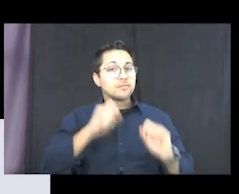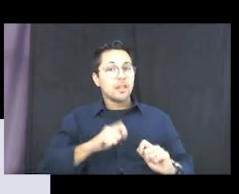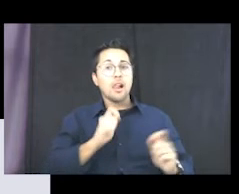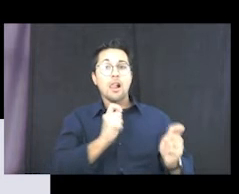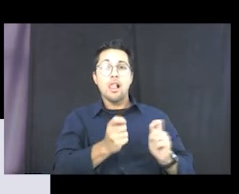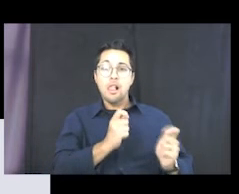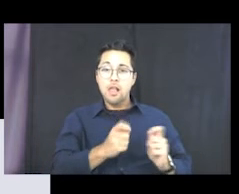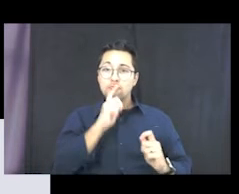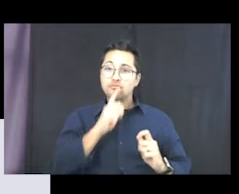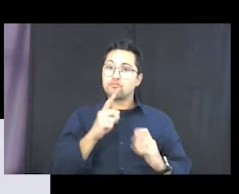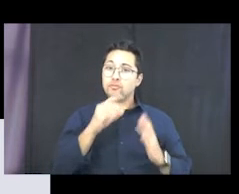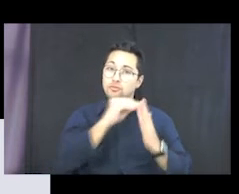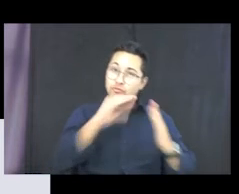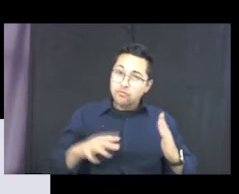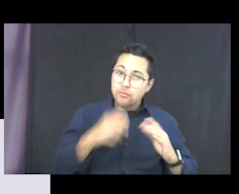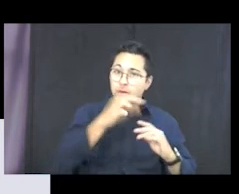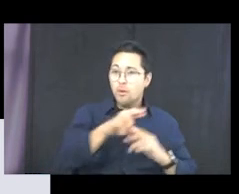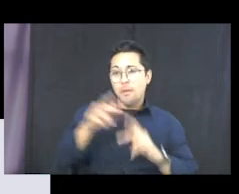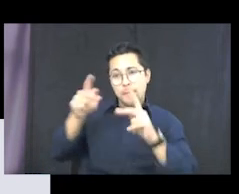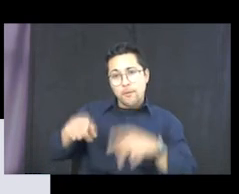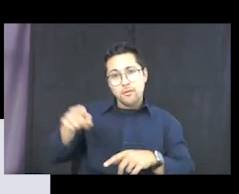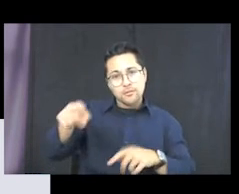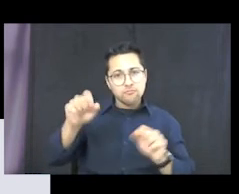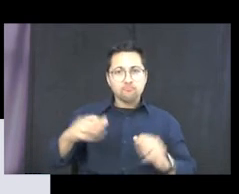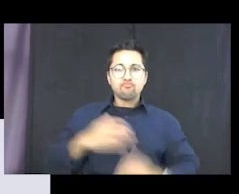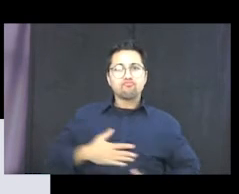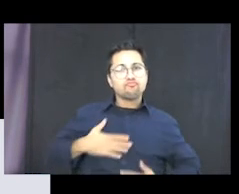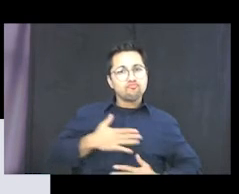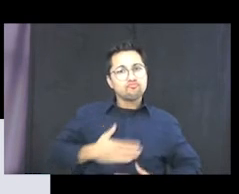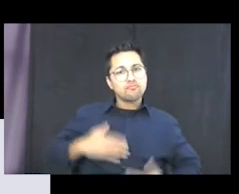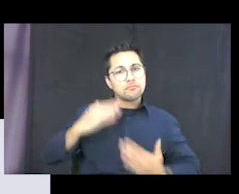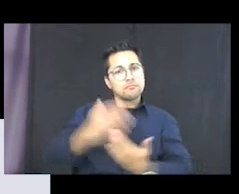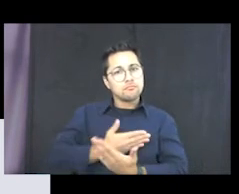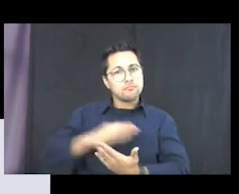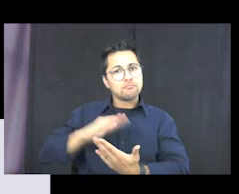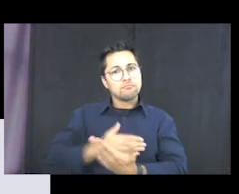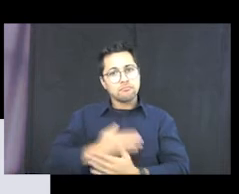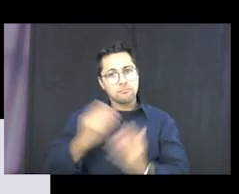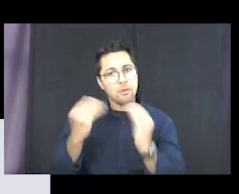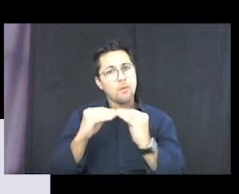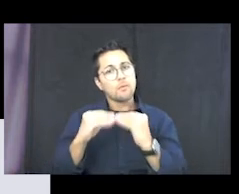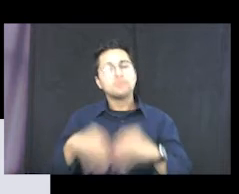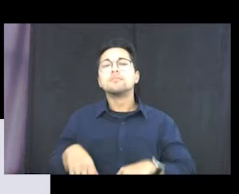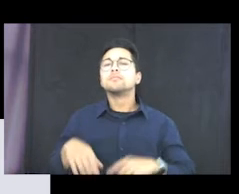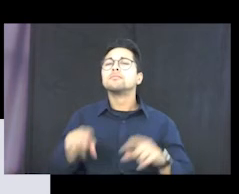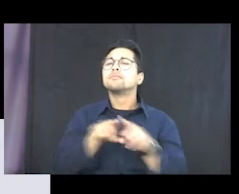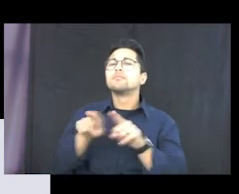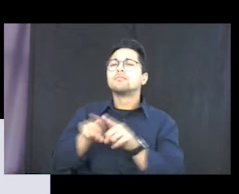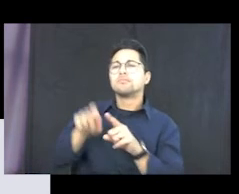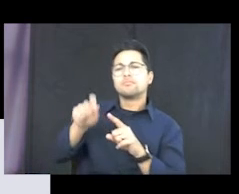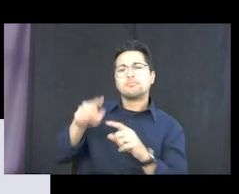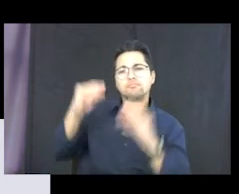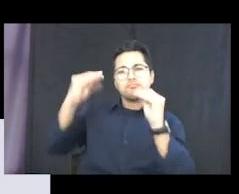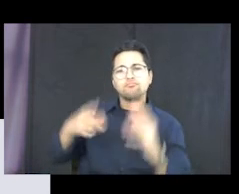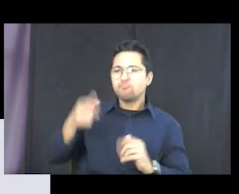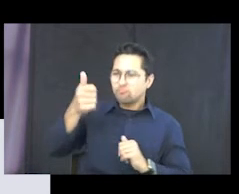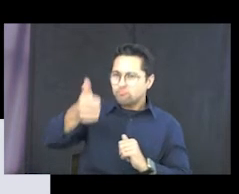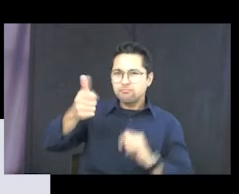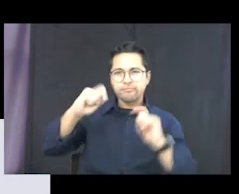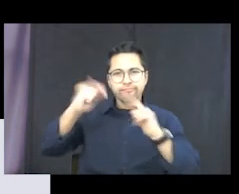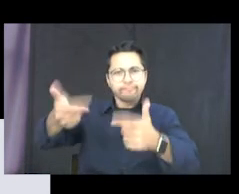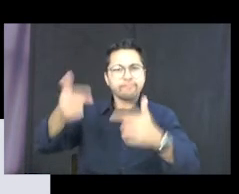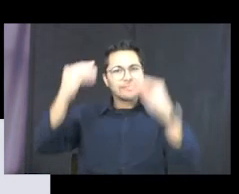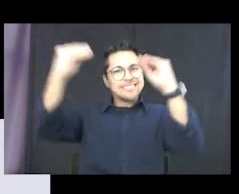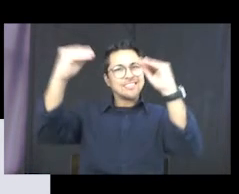students or the person we're working with enjoys the music. And we could have the students become instructors themselves.